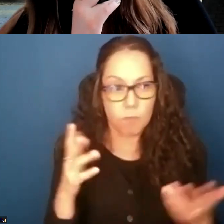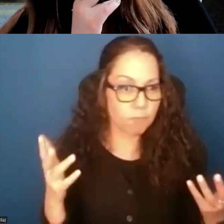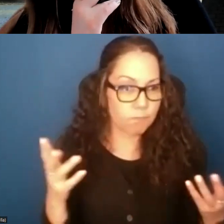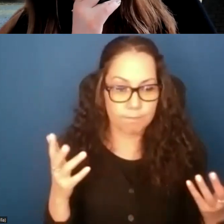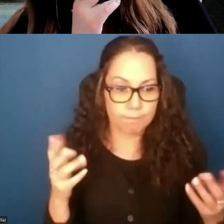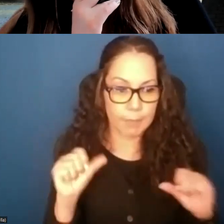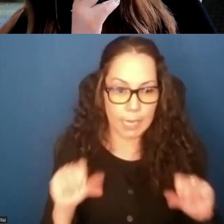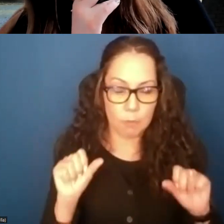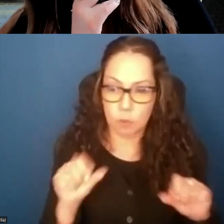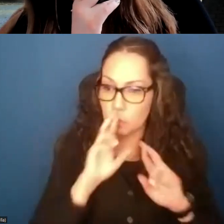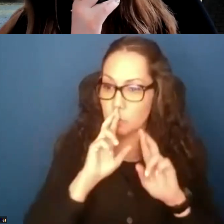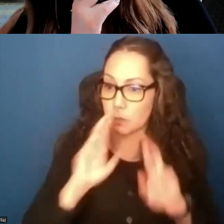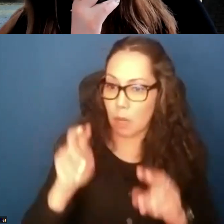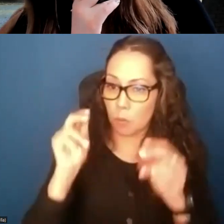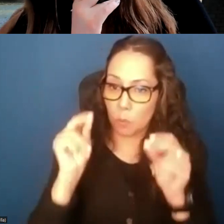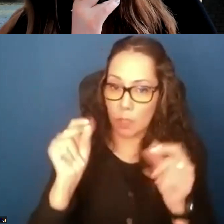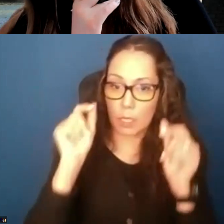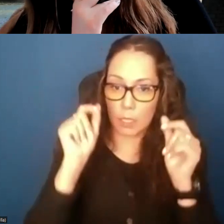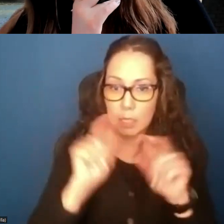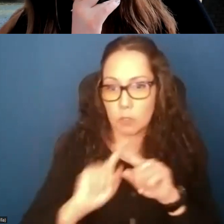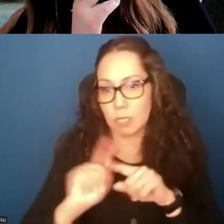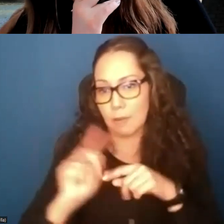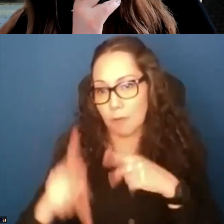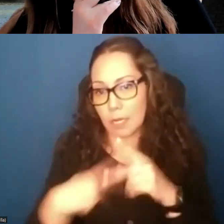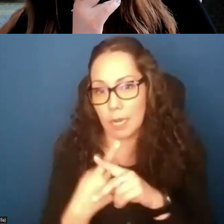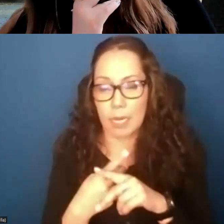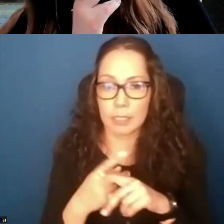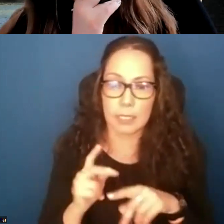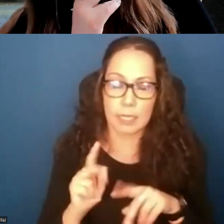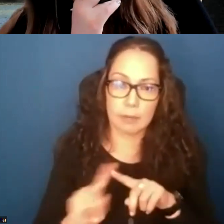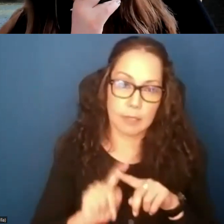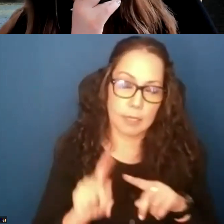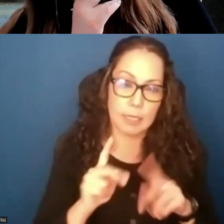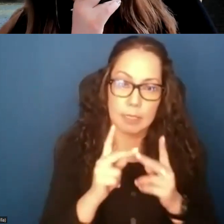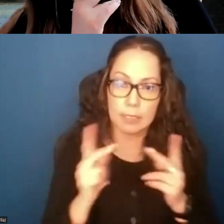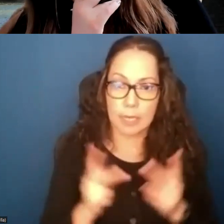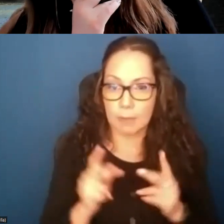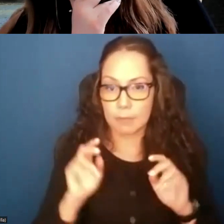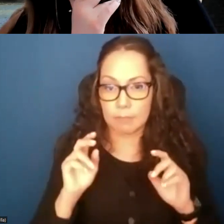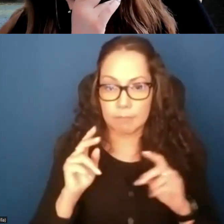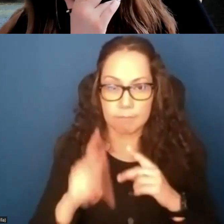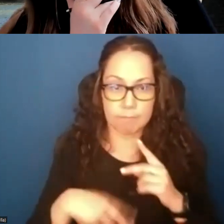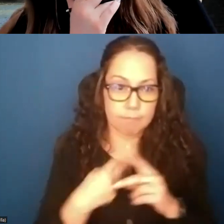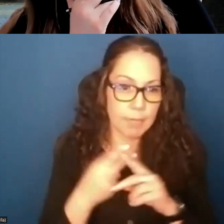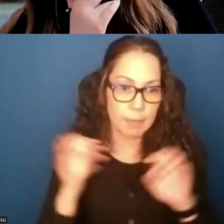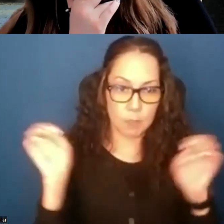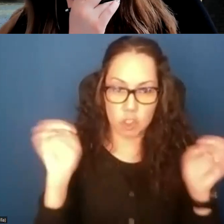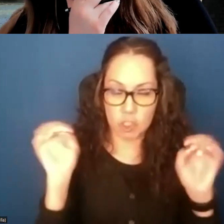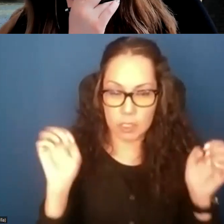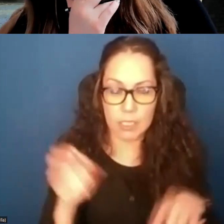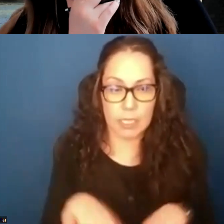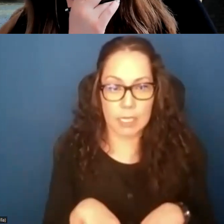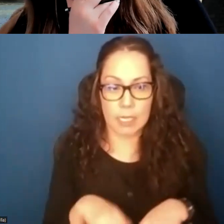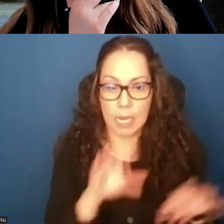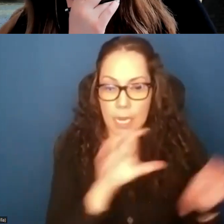to respond quickly to all sorts of types of emergencies that really can happen on a local level, whether it could be something like a